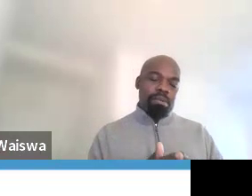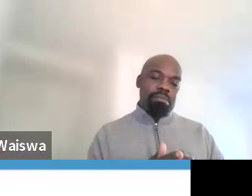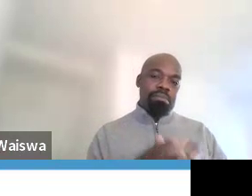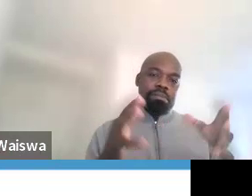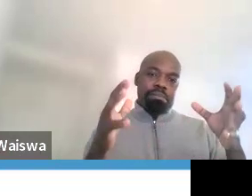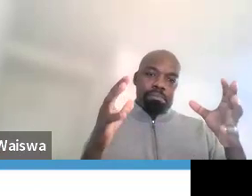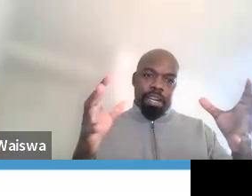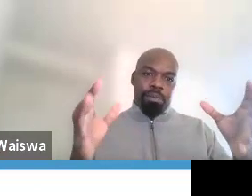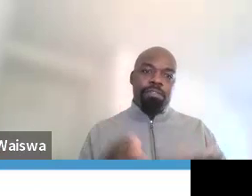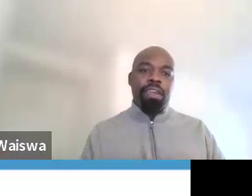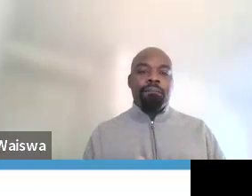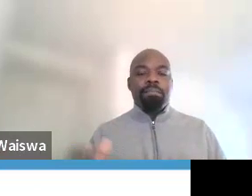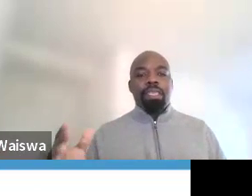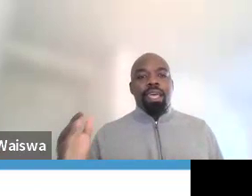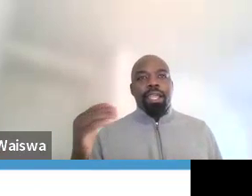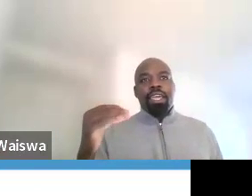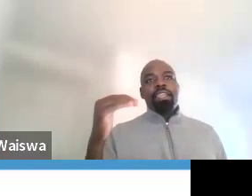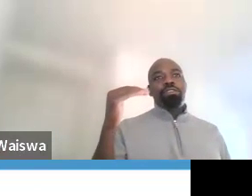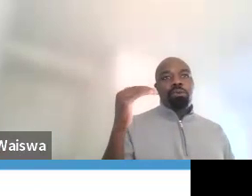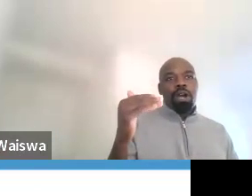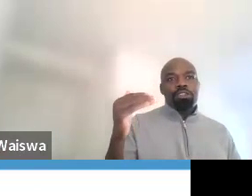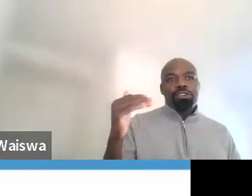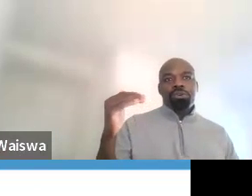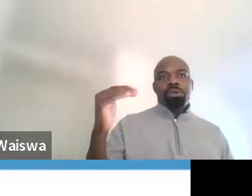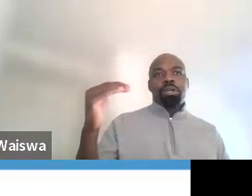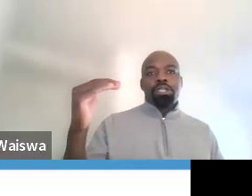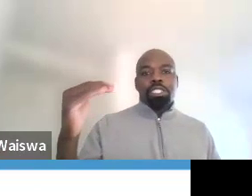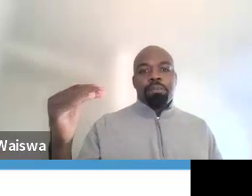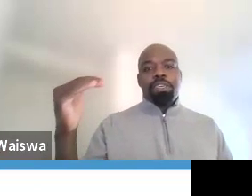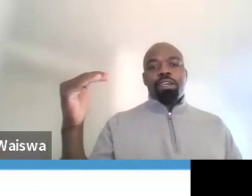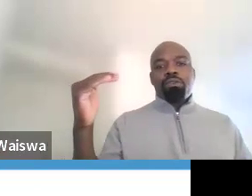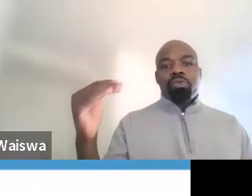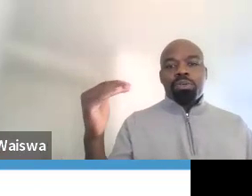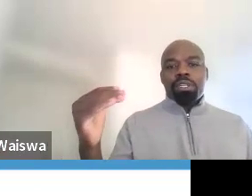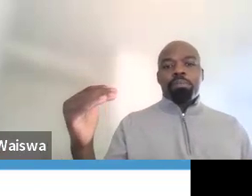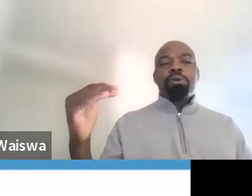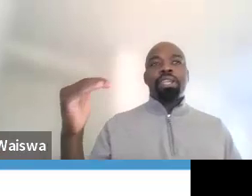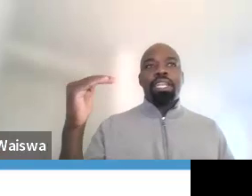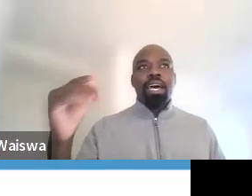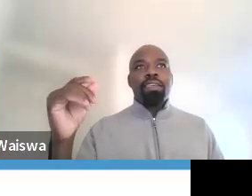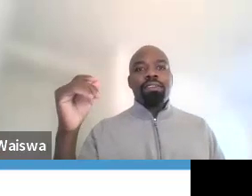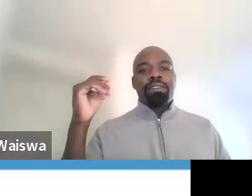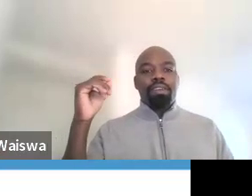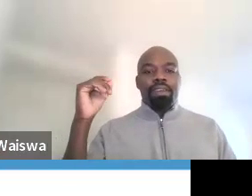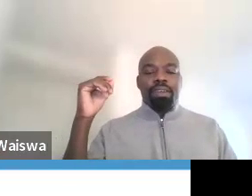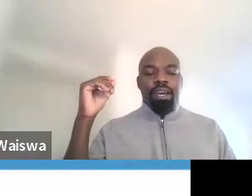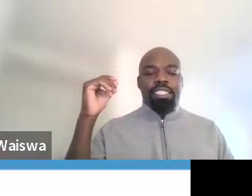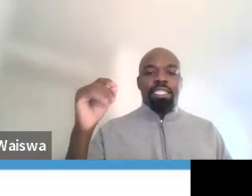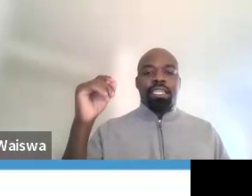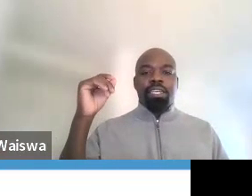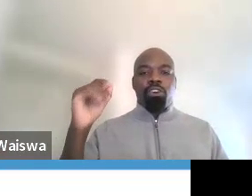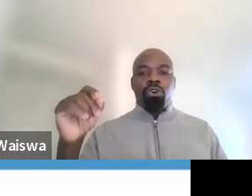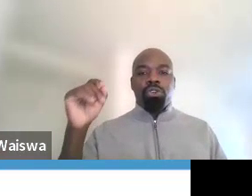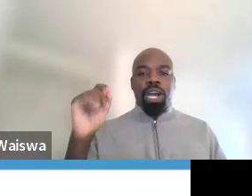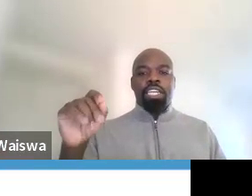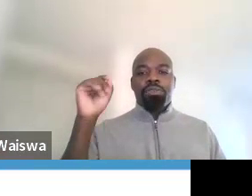another paragraph there. And then you want to do something really, really important, and that is